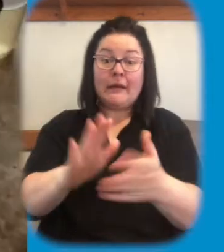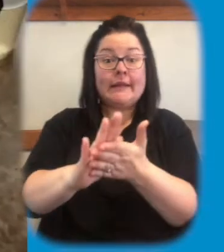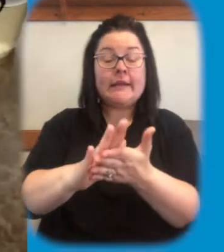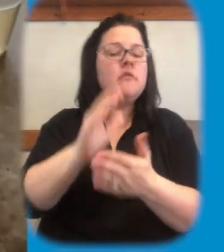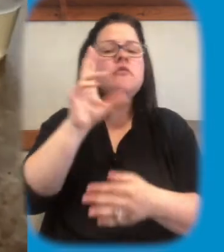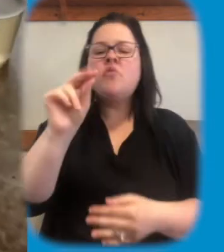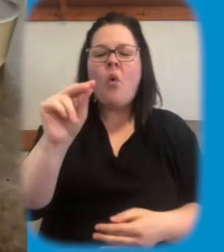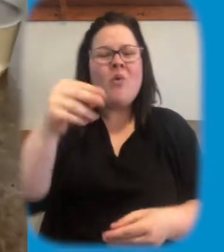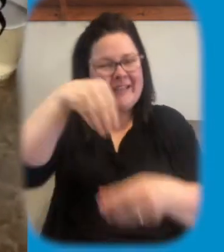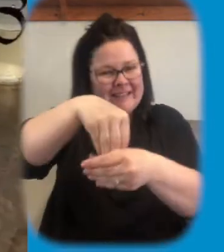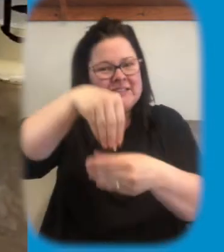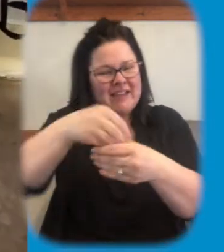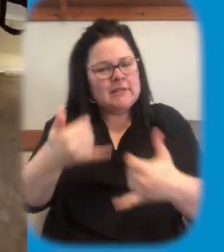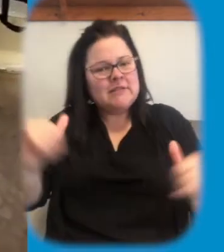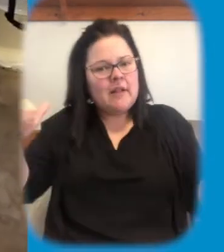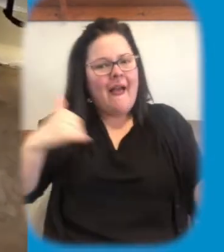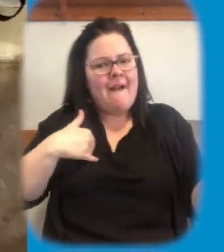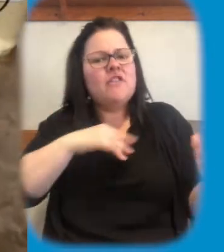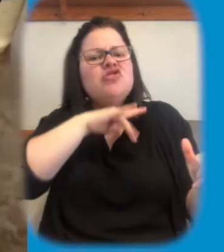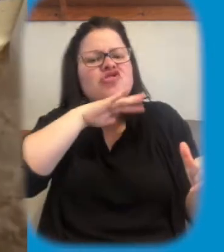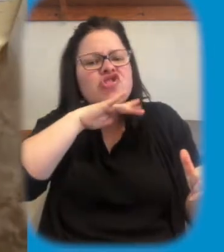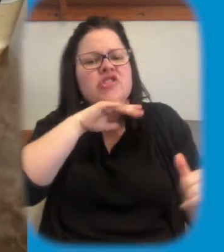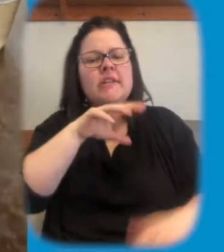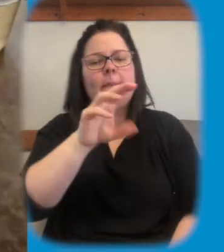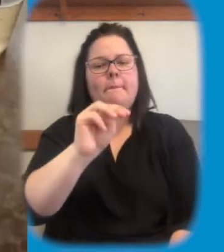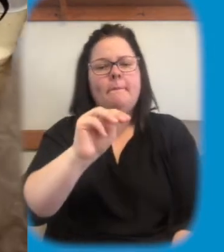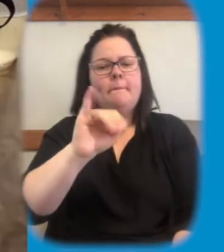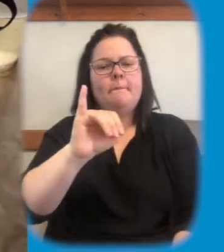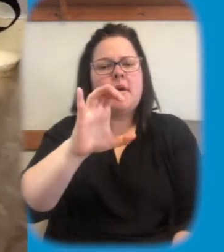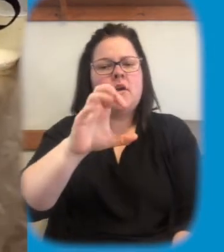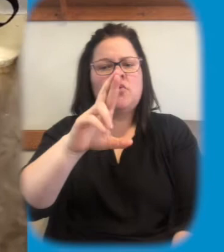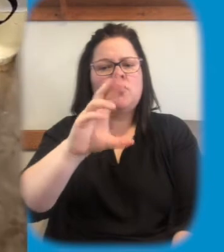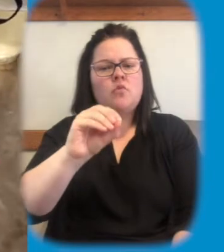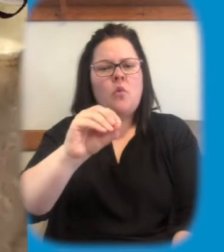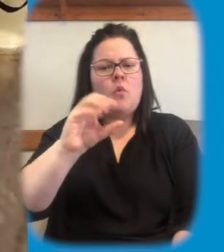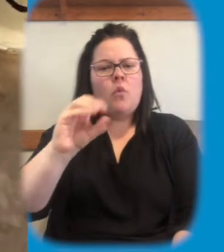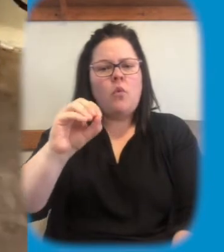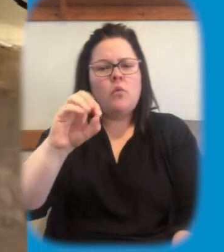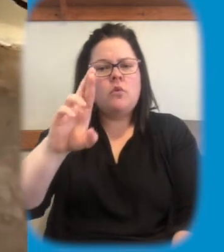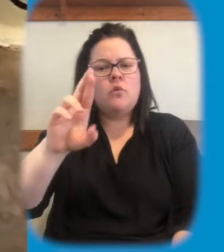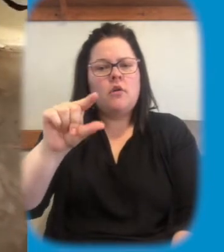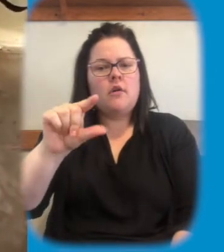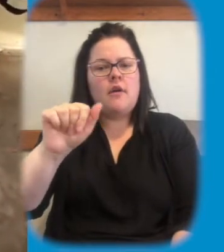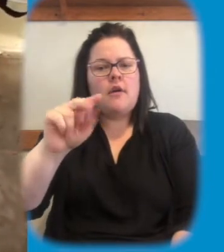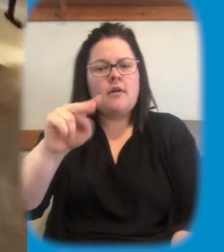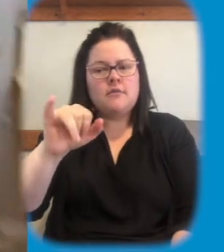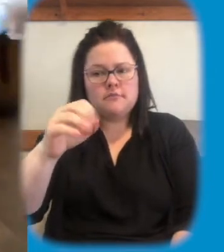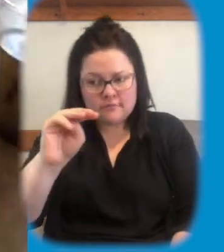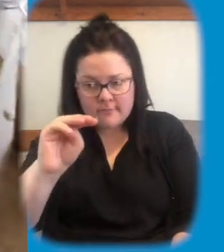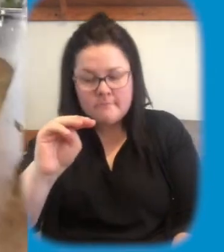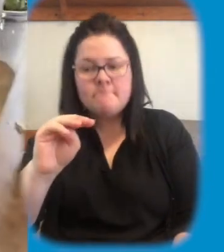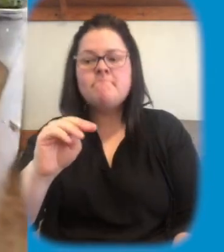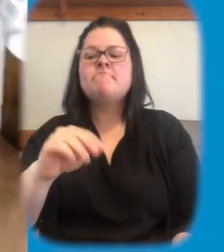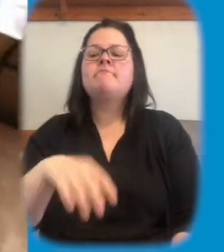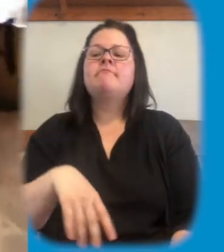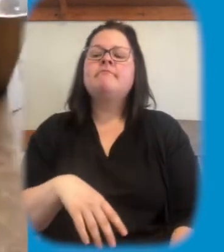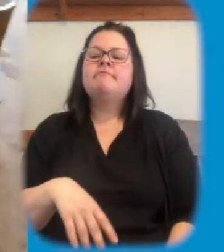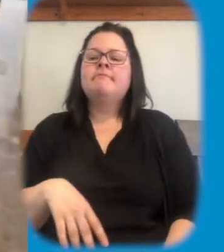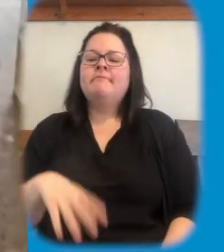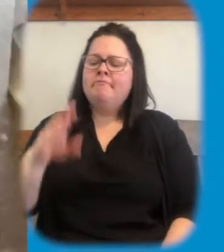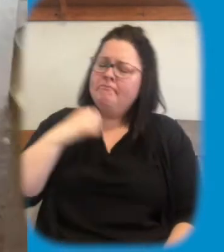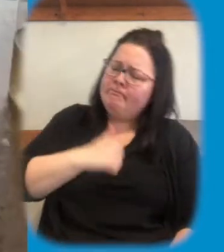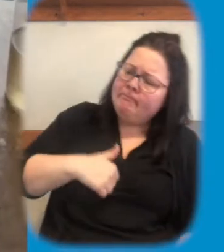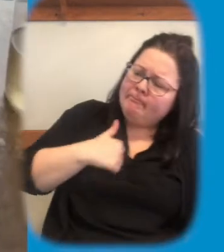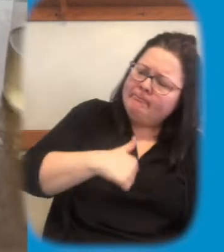any microorganisms. I'm sorry, reading first letter of the alphabet. So A is definitely not the winner.